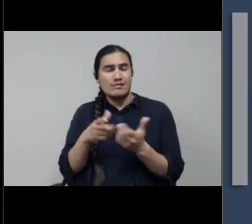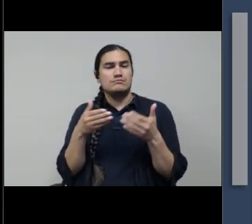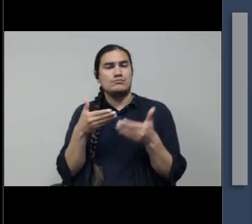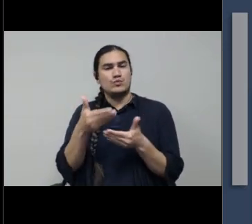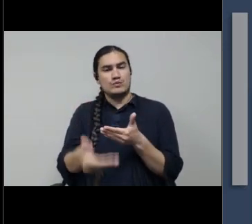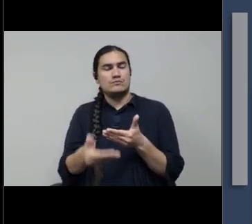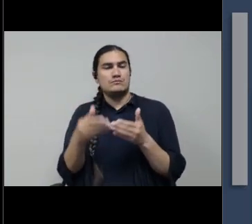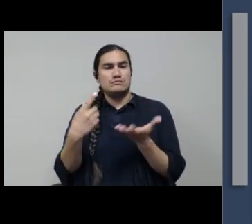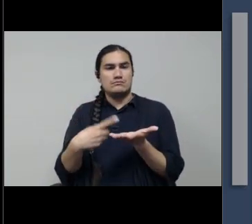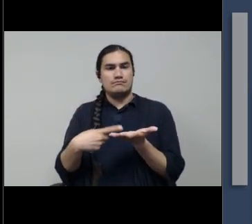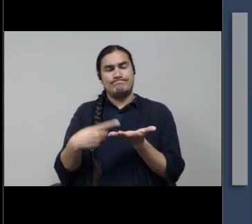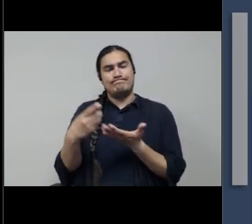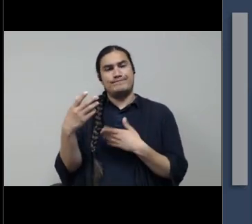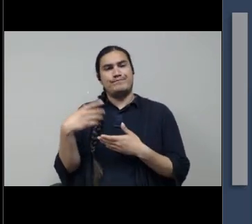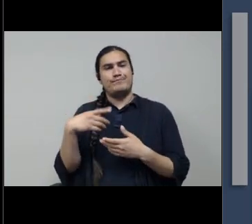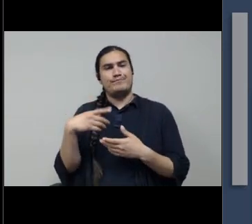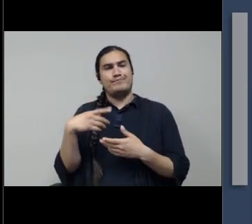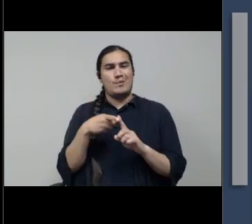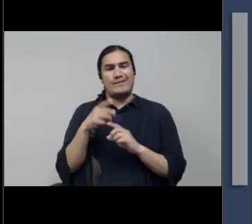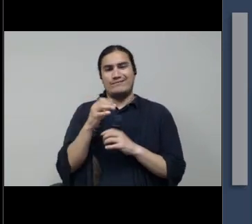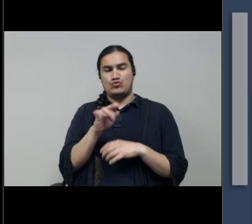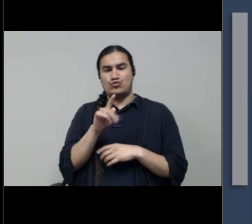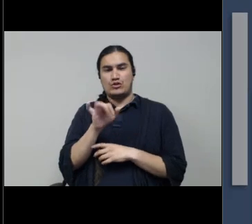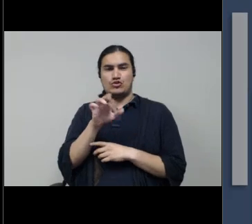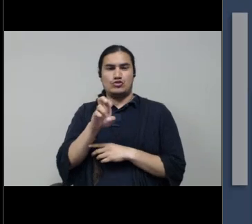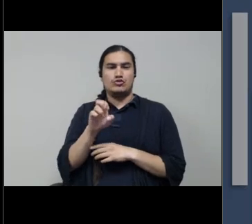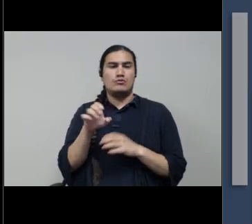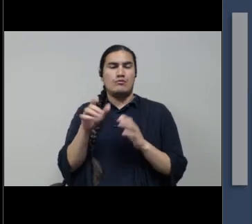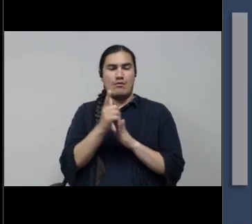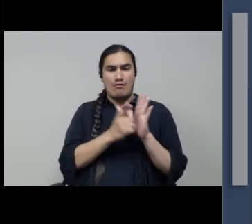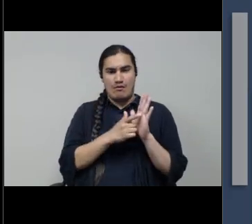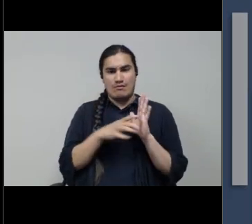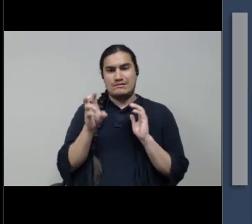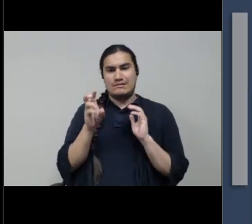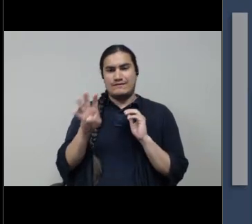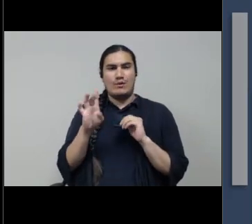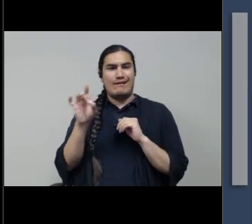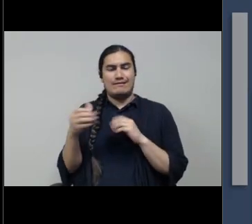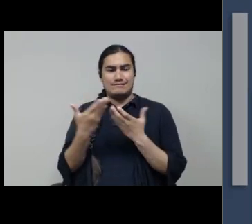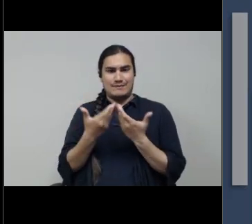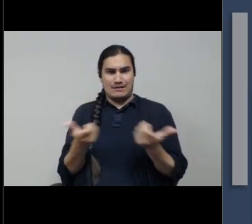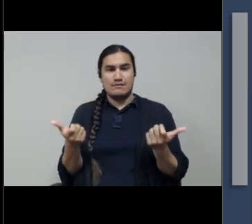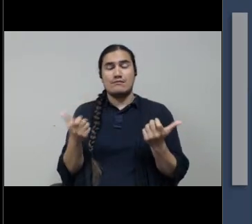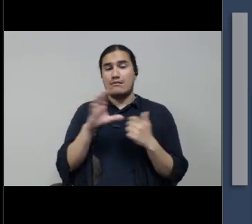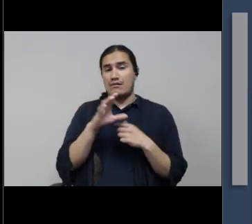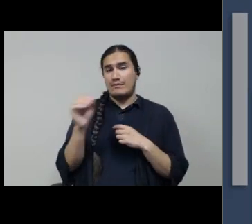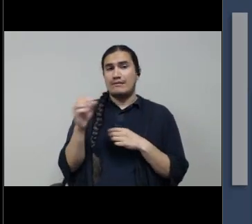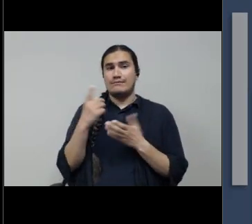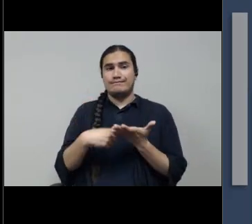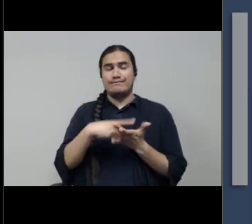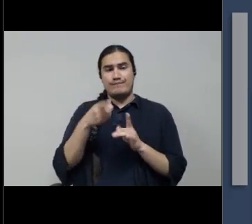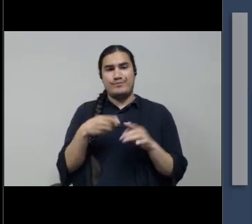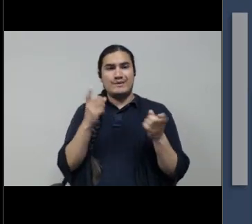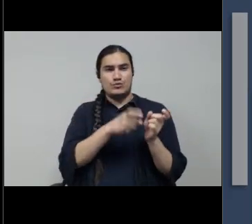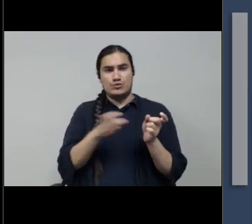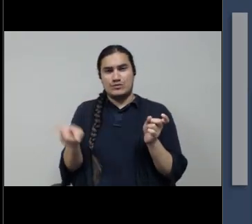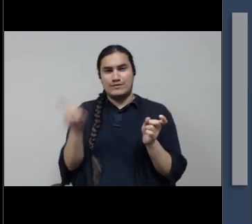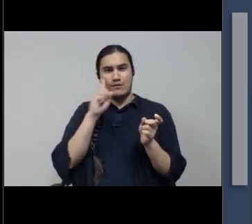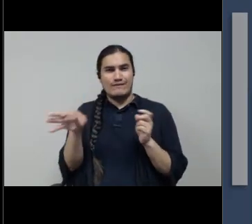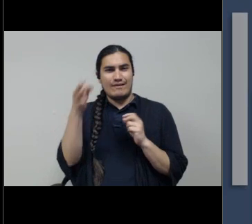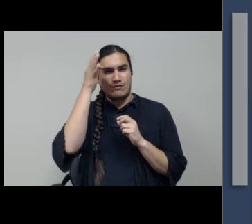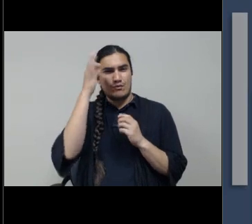proposed bipartisan infrastructure law 60-40 split. This was accompanied by a discussion on distribution of federal PROTECT funding,